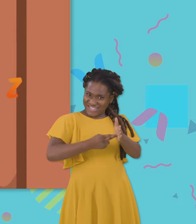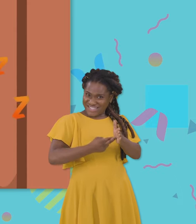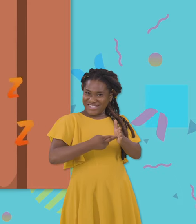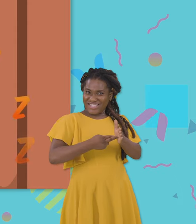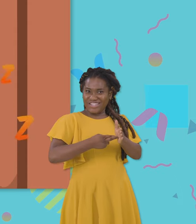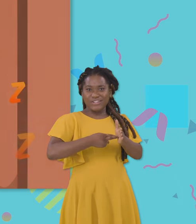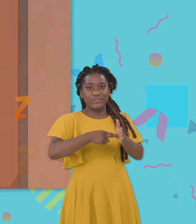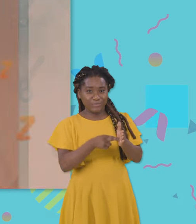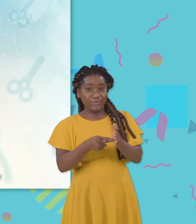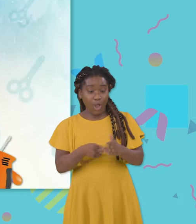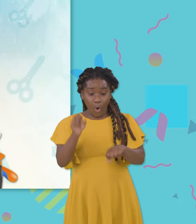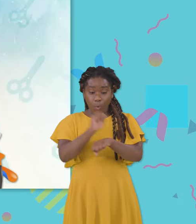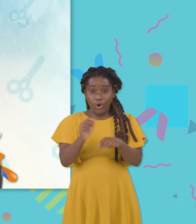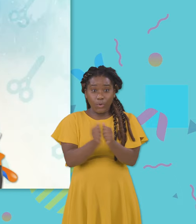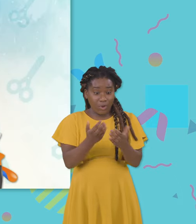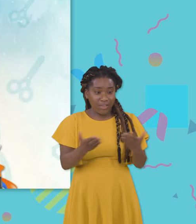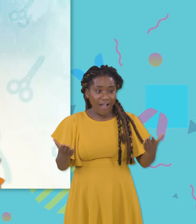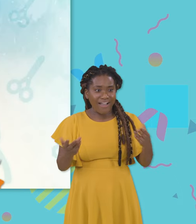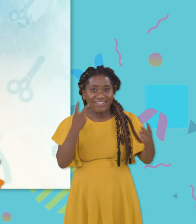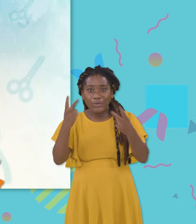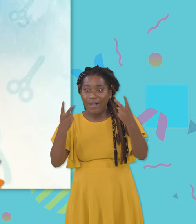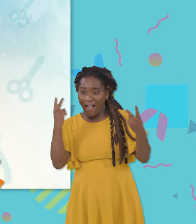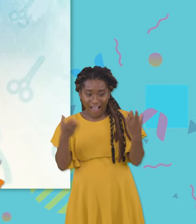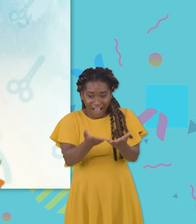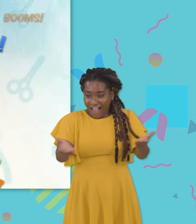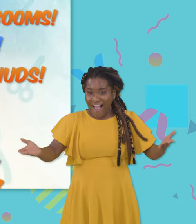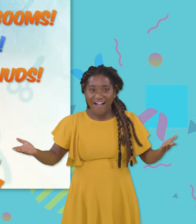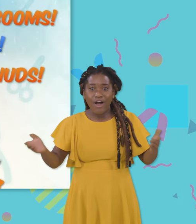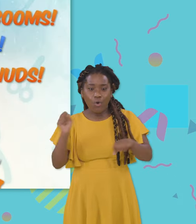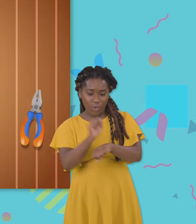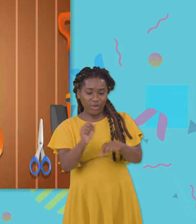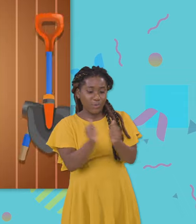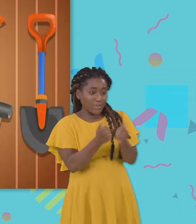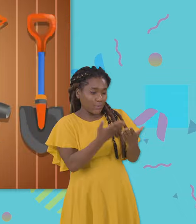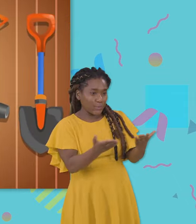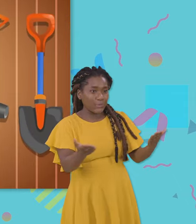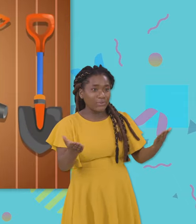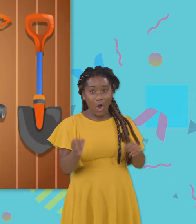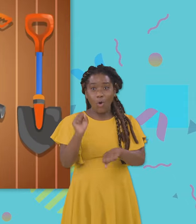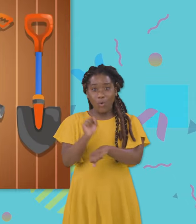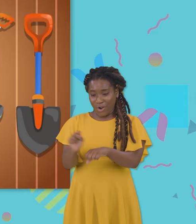going zzz. When you're working with tools, you hear all kinds of things. When you're